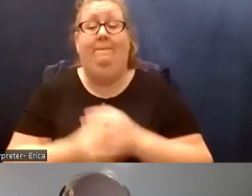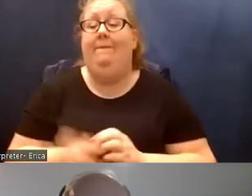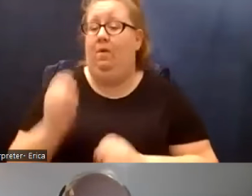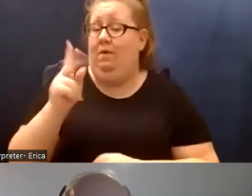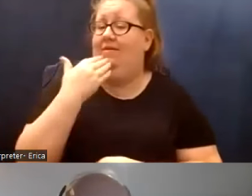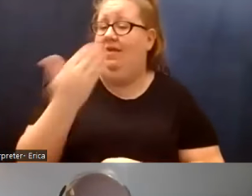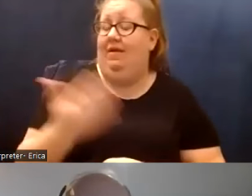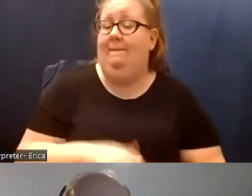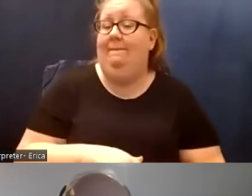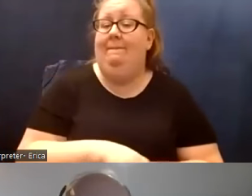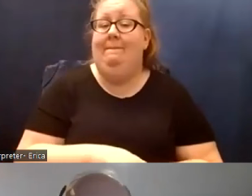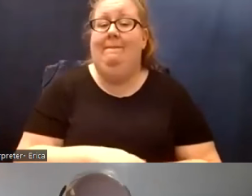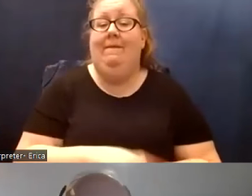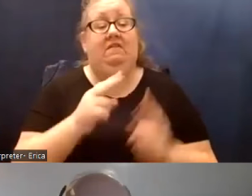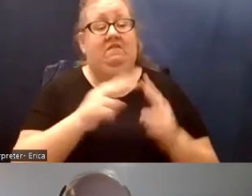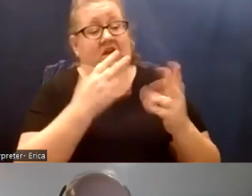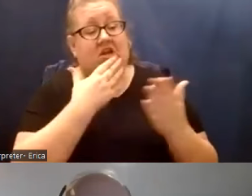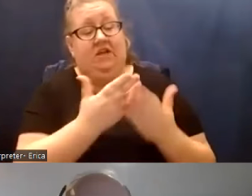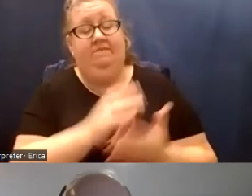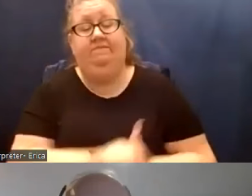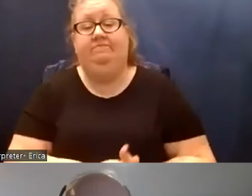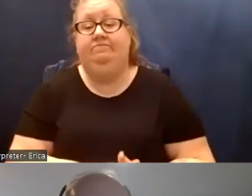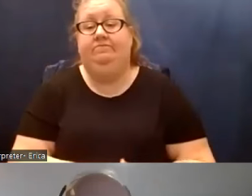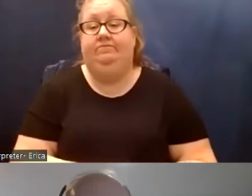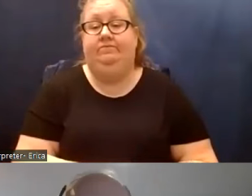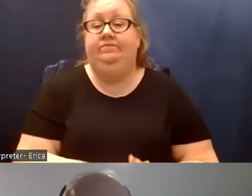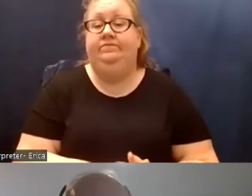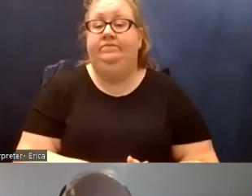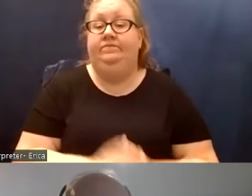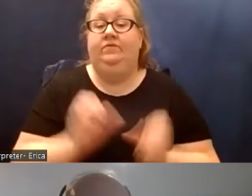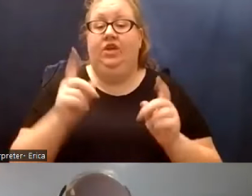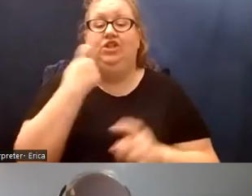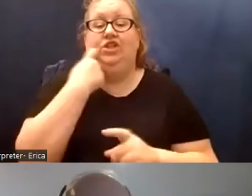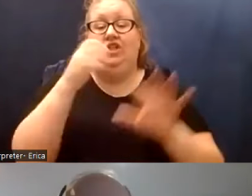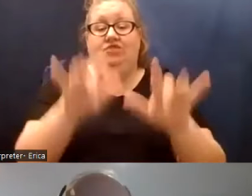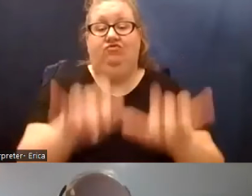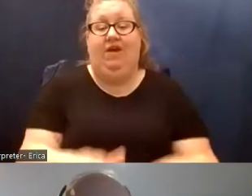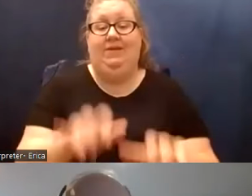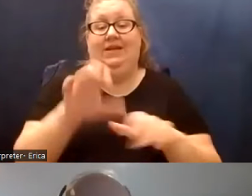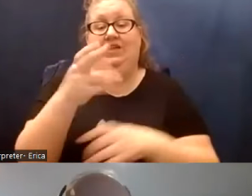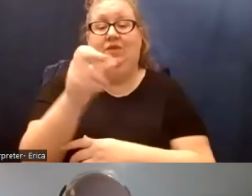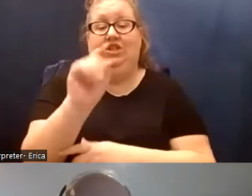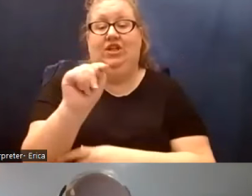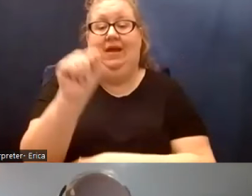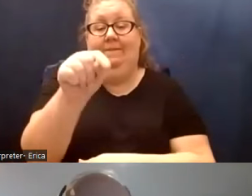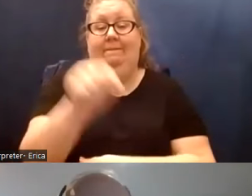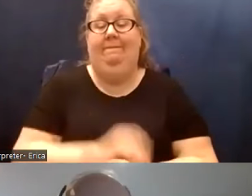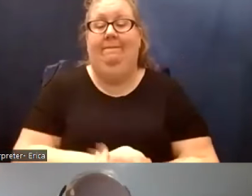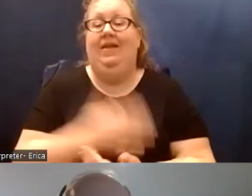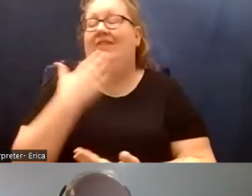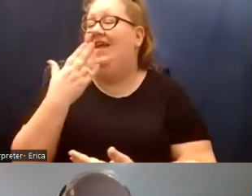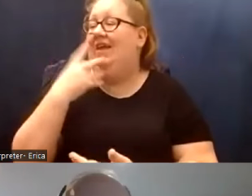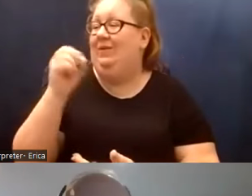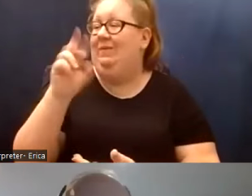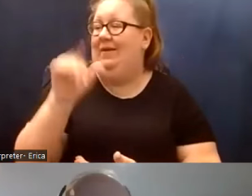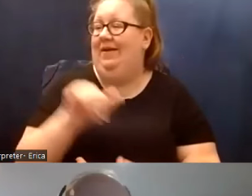you. Very good. Here, she just dropped it into the chat. Thanks, Mary.